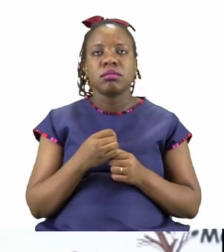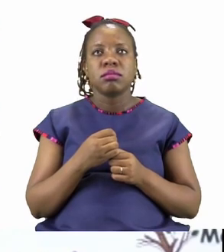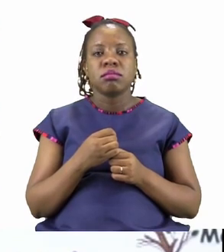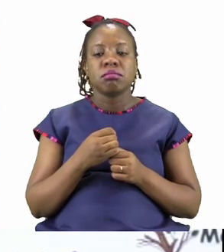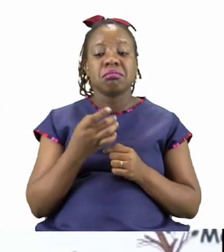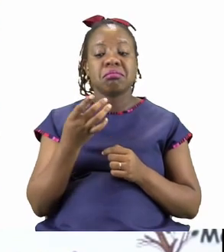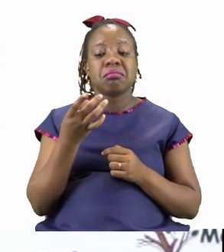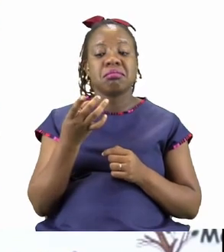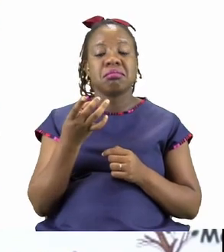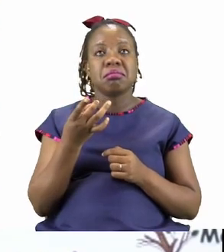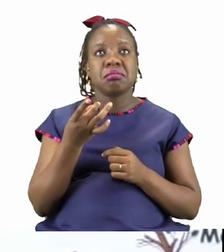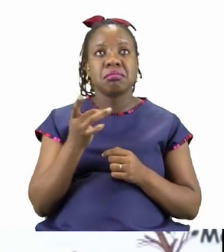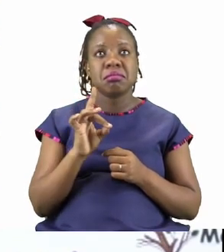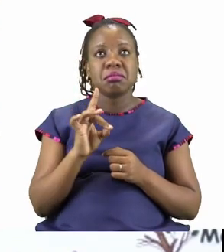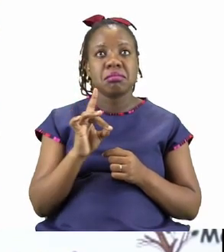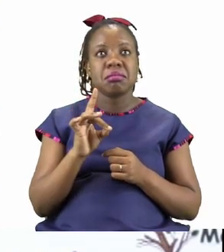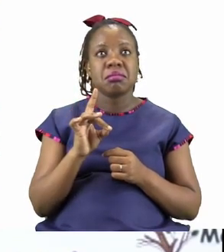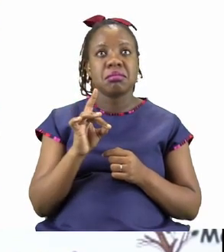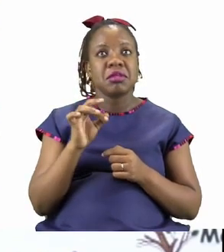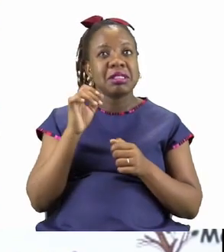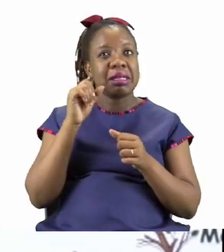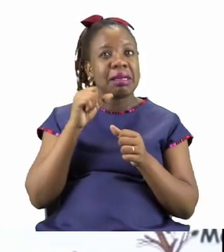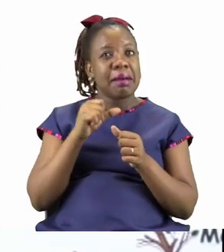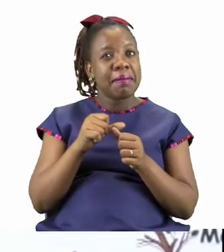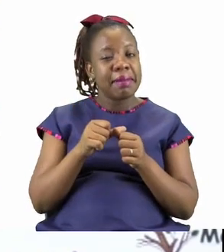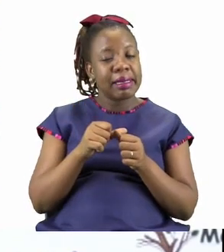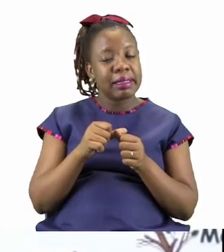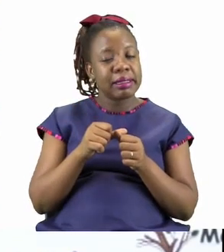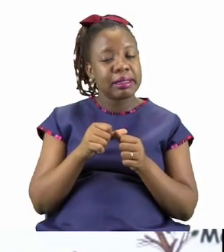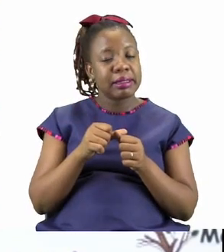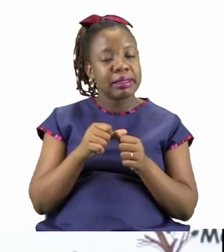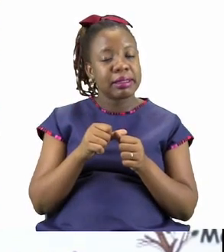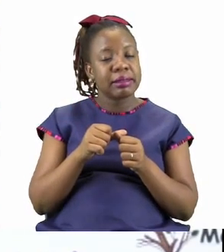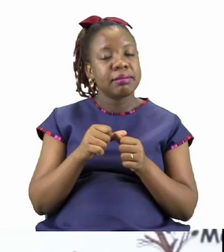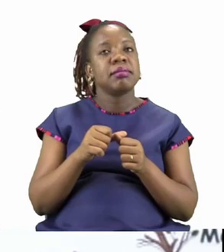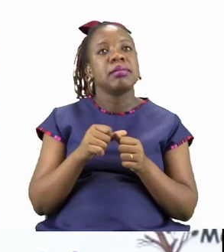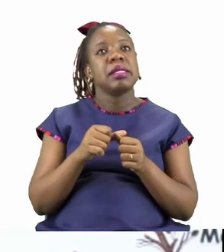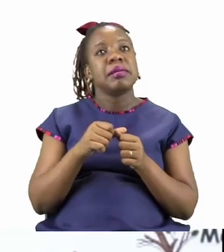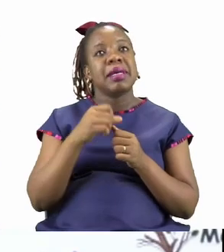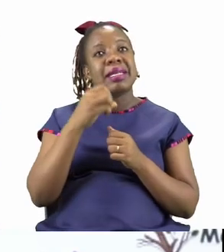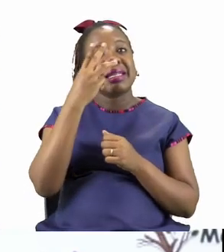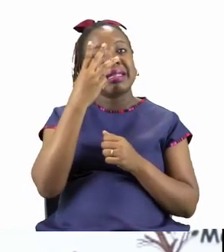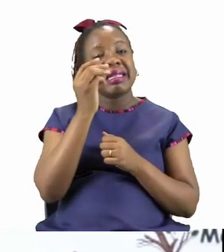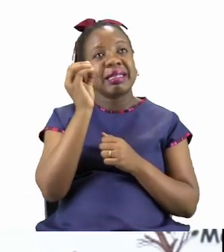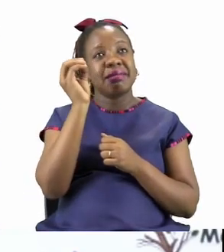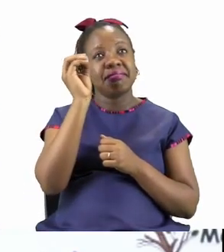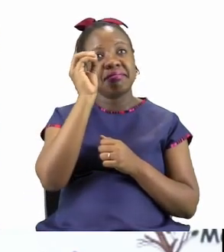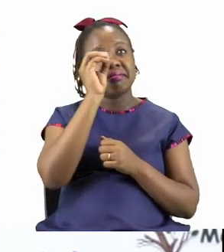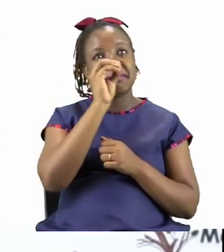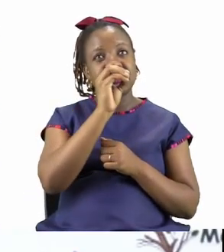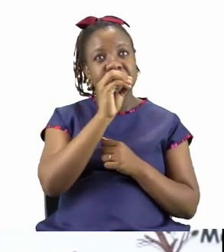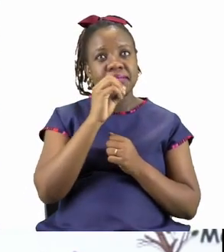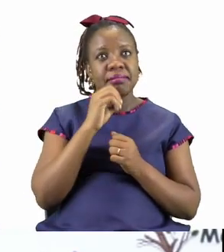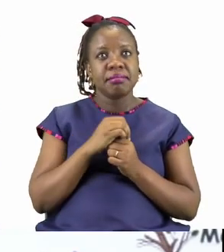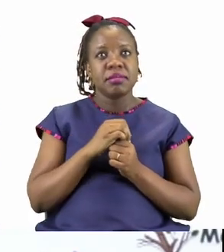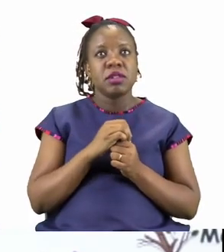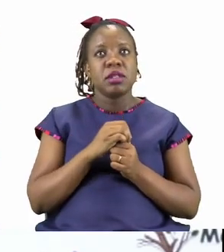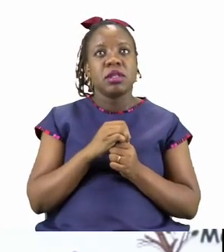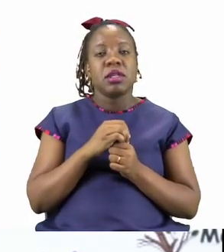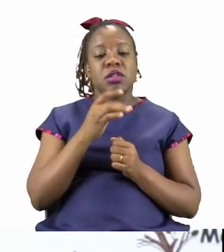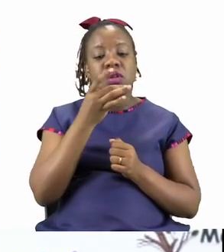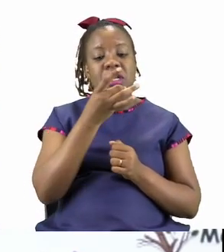8. But we shouldn't forget about our 3 on top here. So now we say